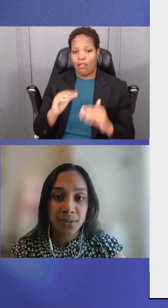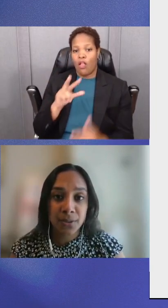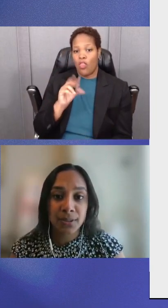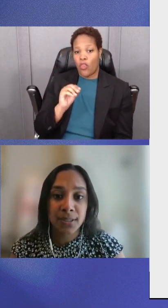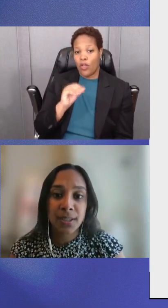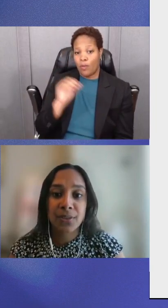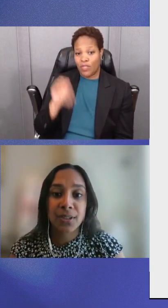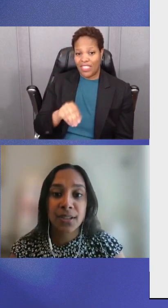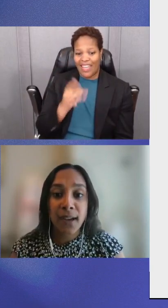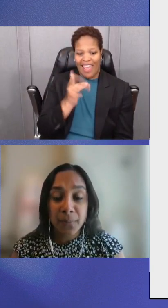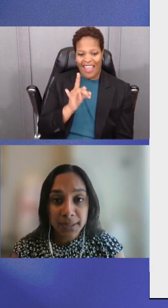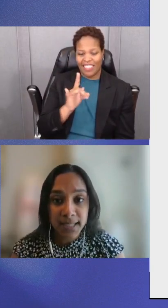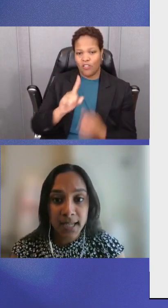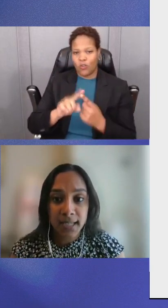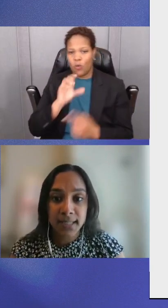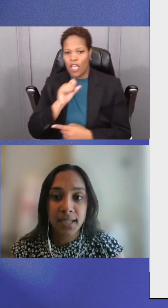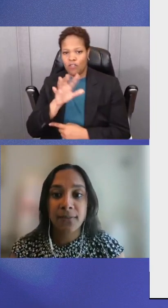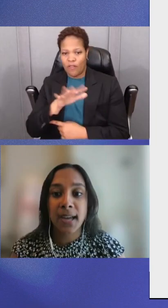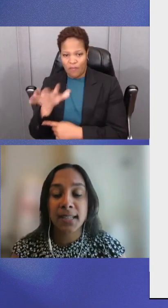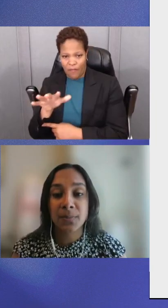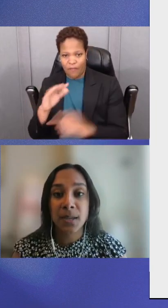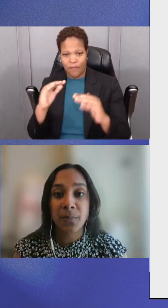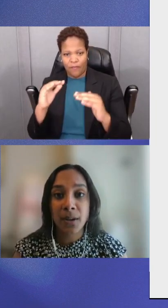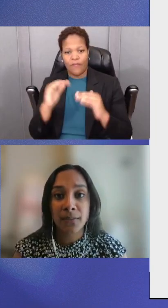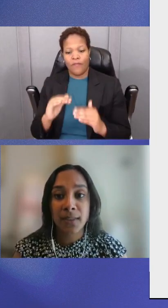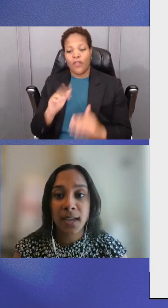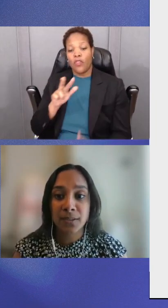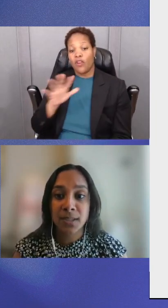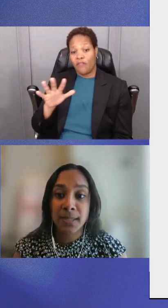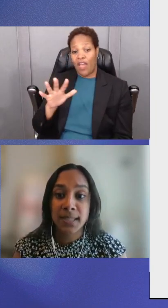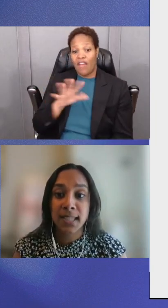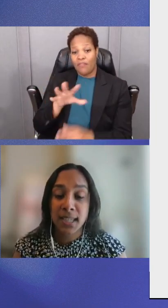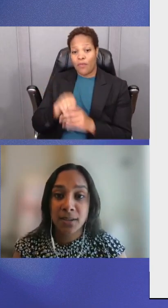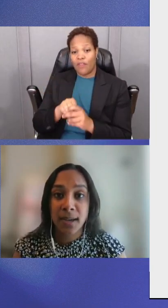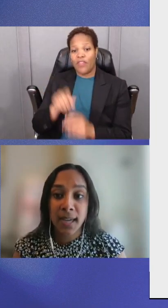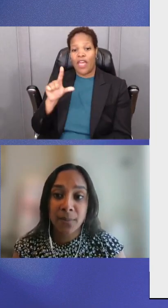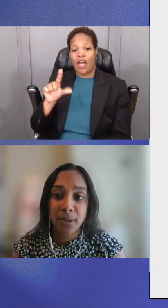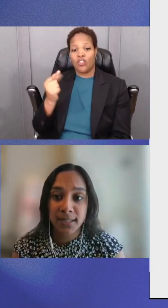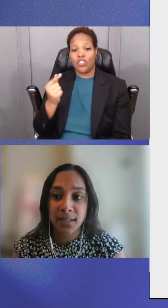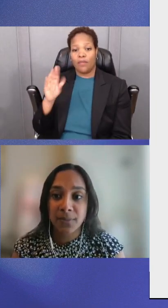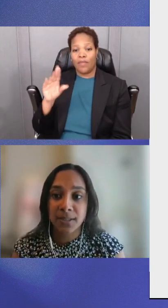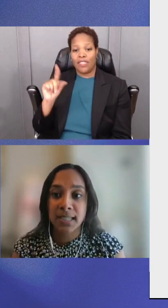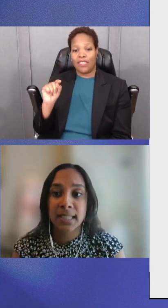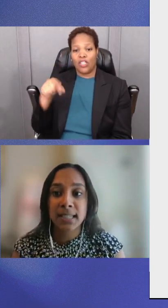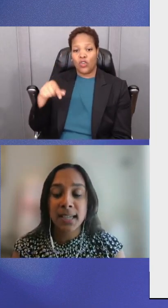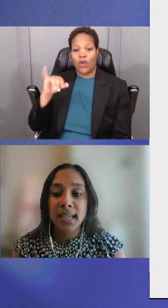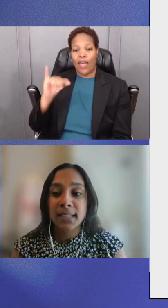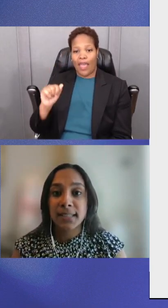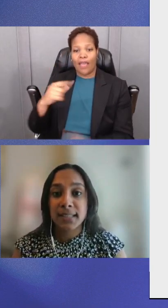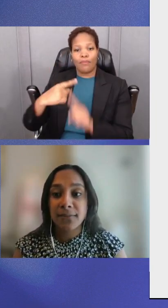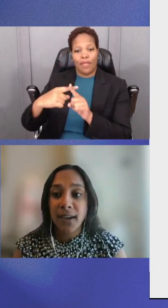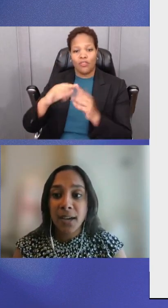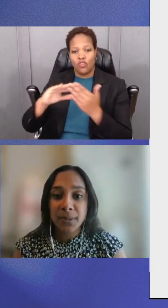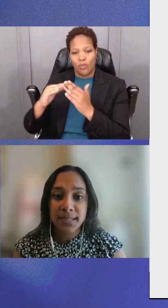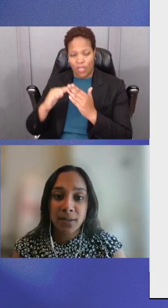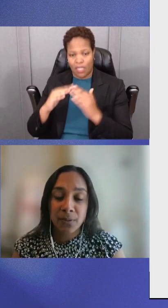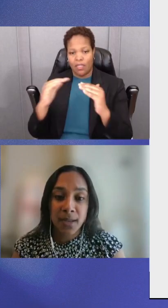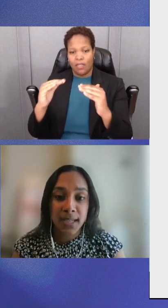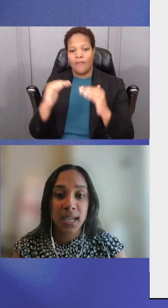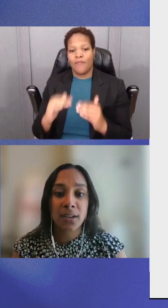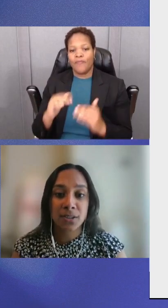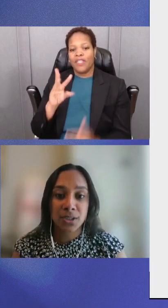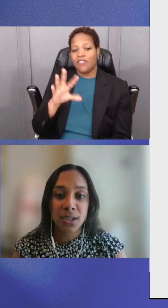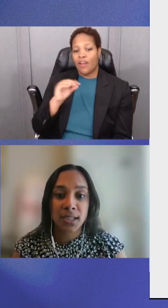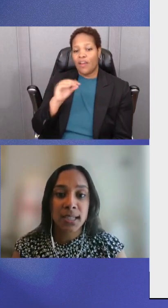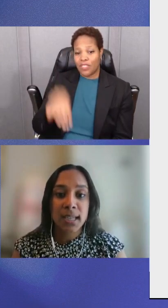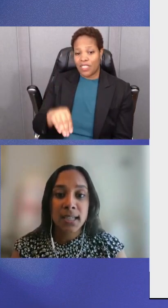years old, 35% identified as being part of the LGBTQIA+ community, 65% were